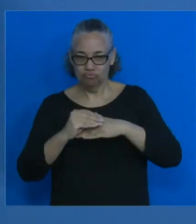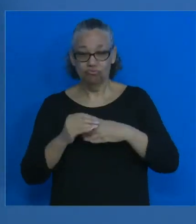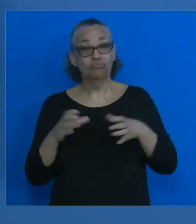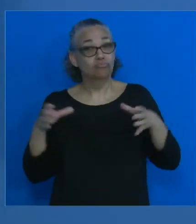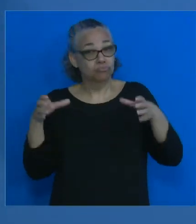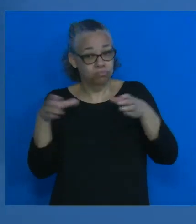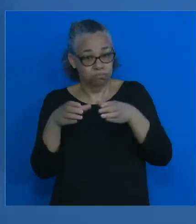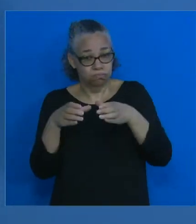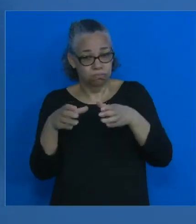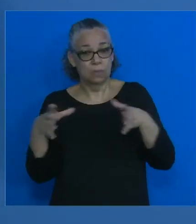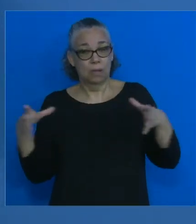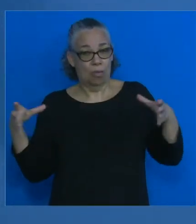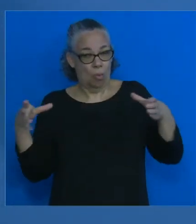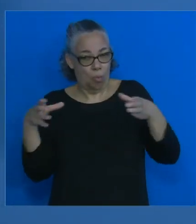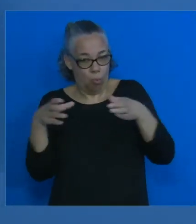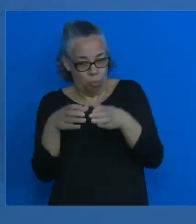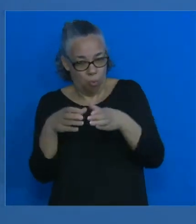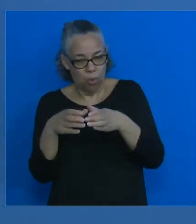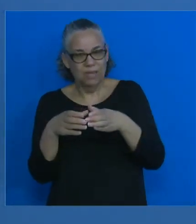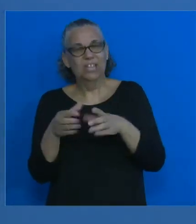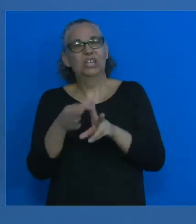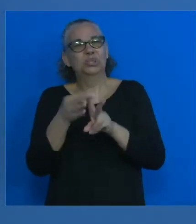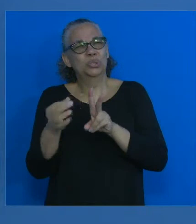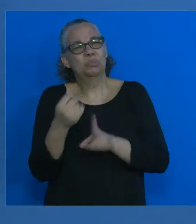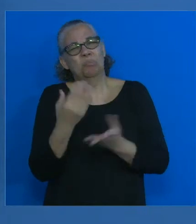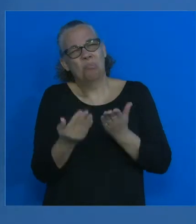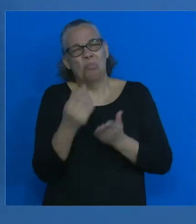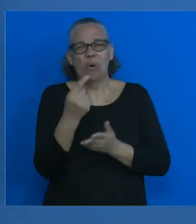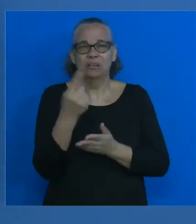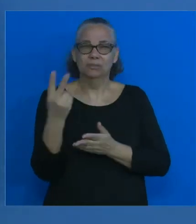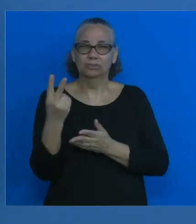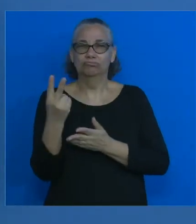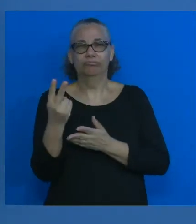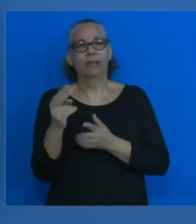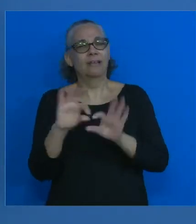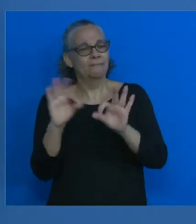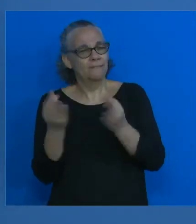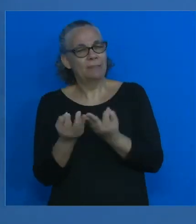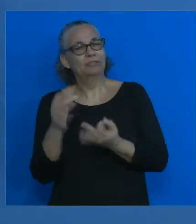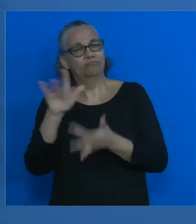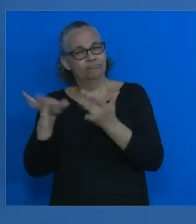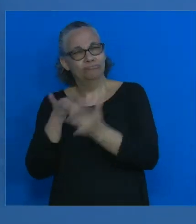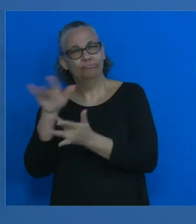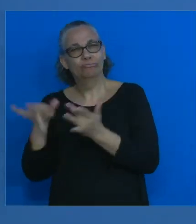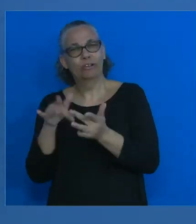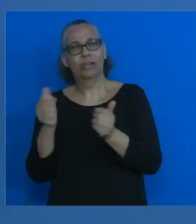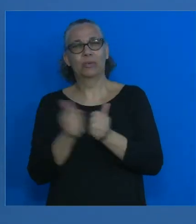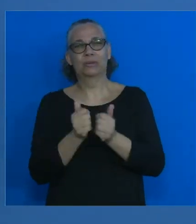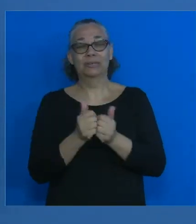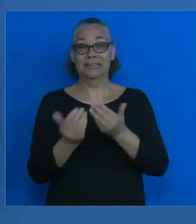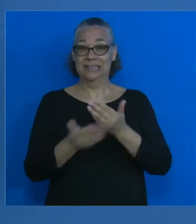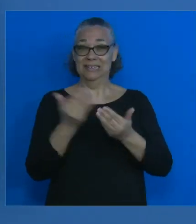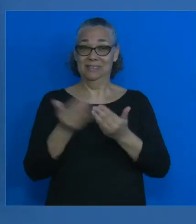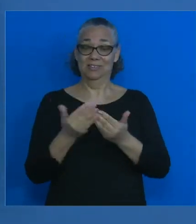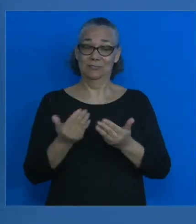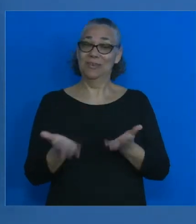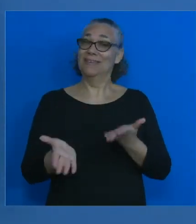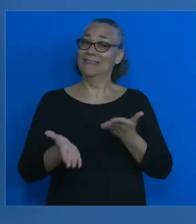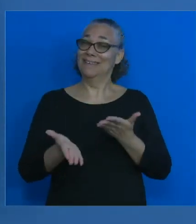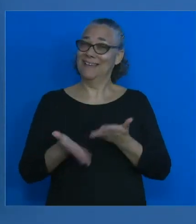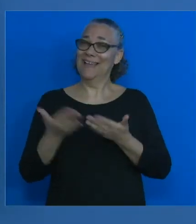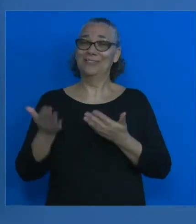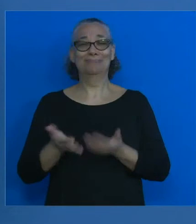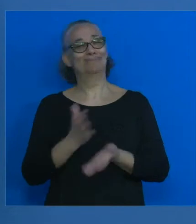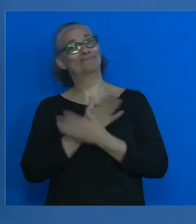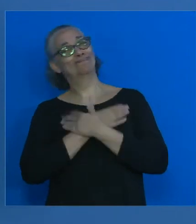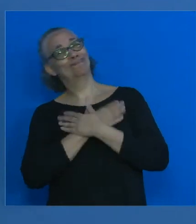other households to socialize with for the next few weeks. It is particularly easy to be casual in a workplace and relax